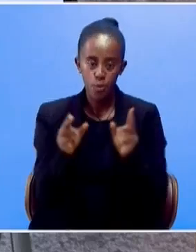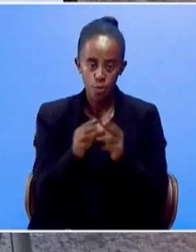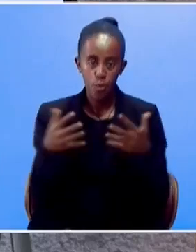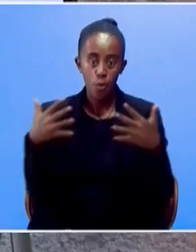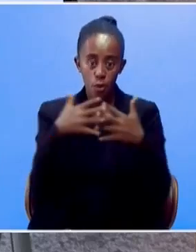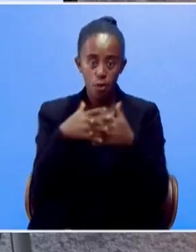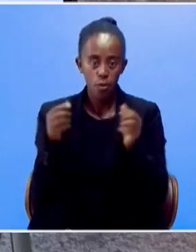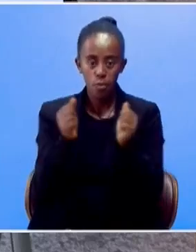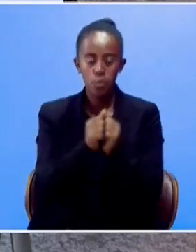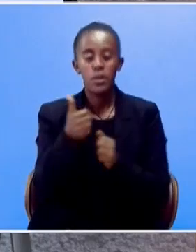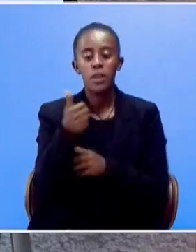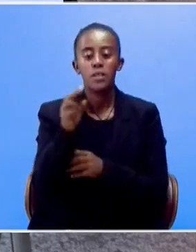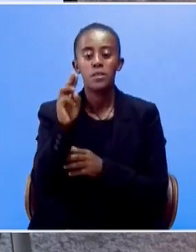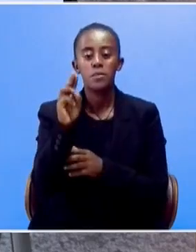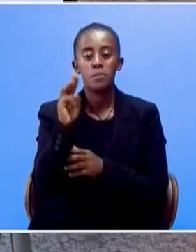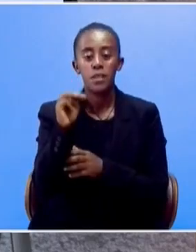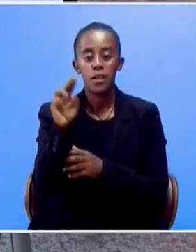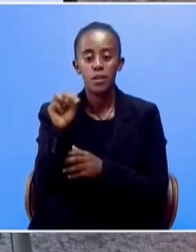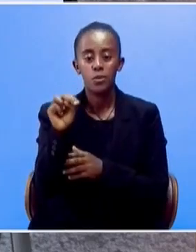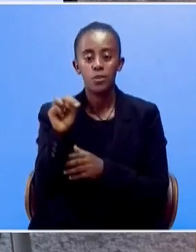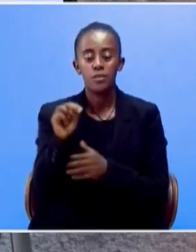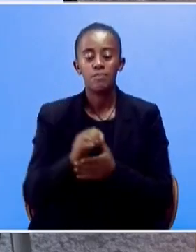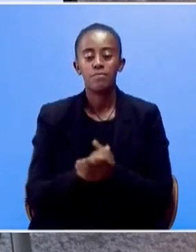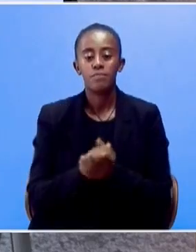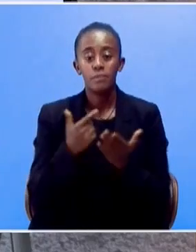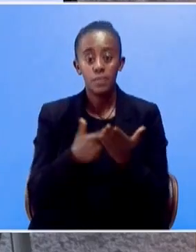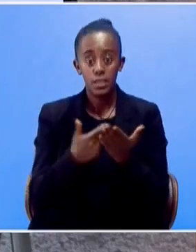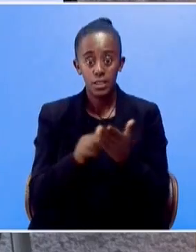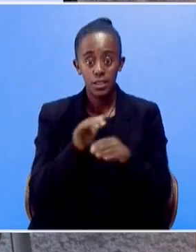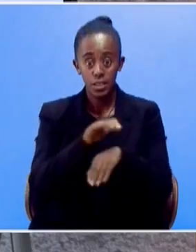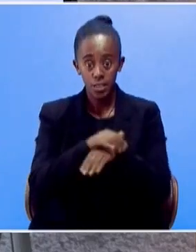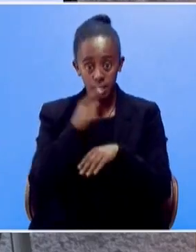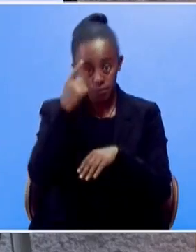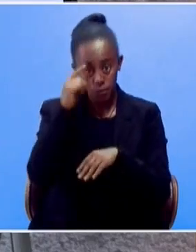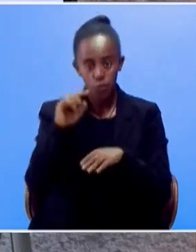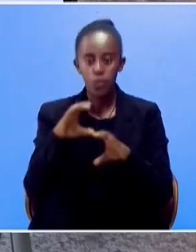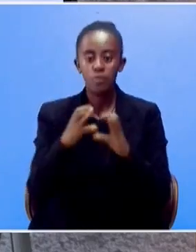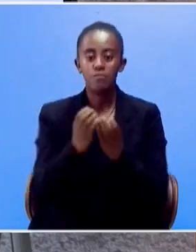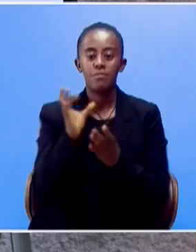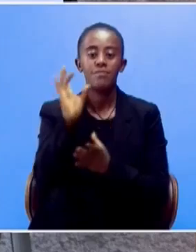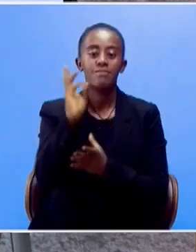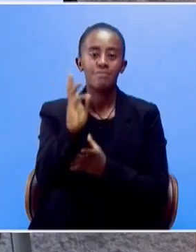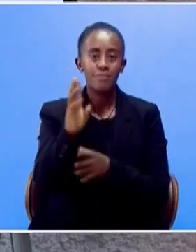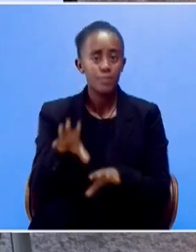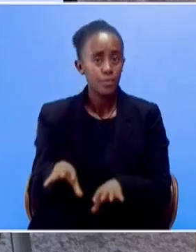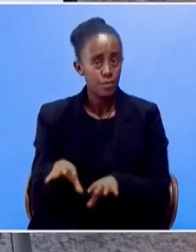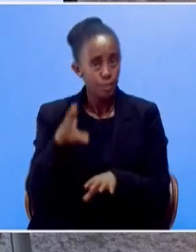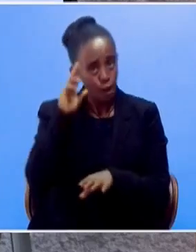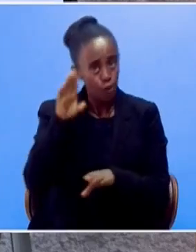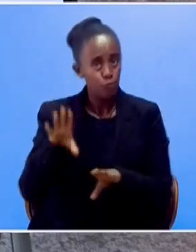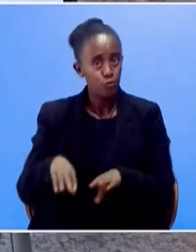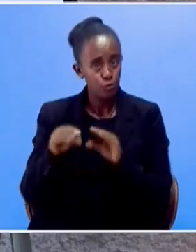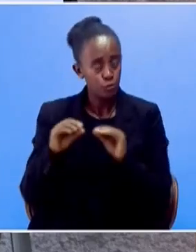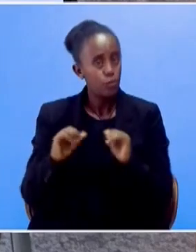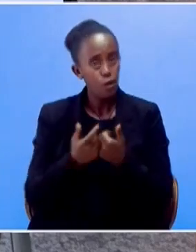in collaboration with Addis Media Network. This is English for grade 6. Hello, students. How have you